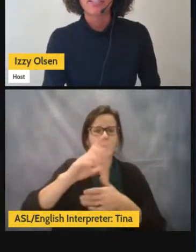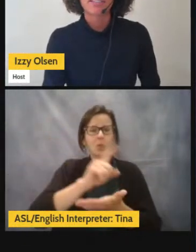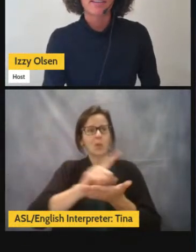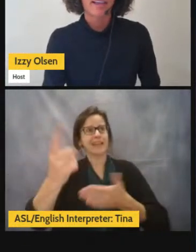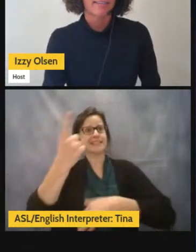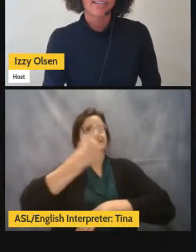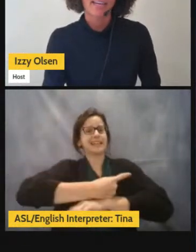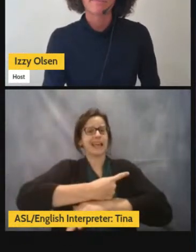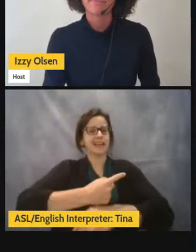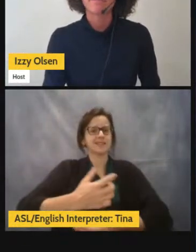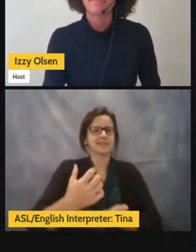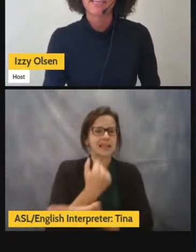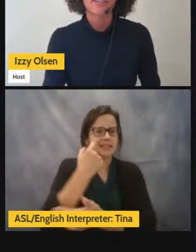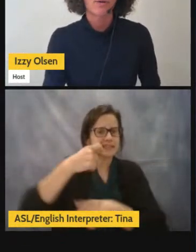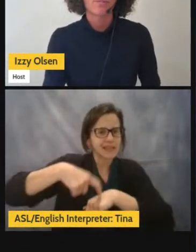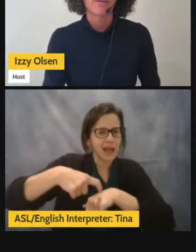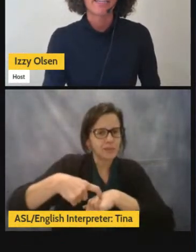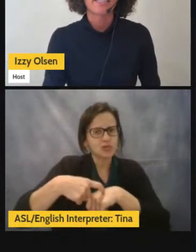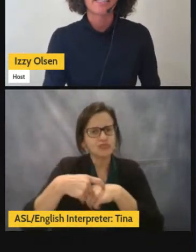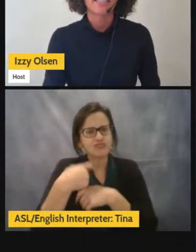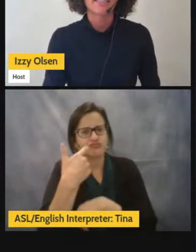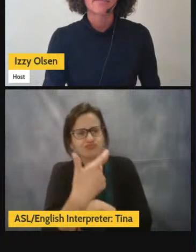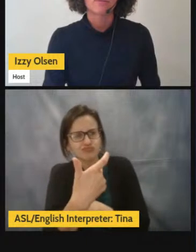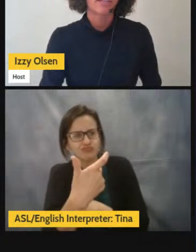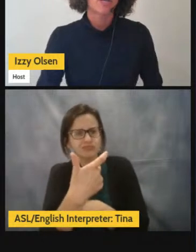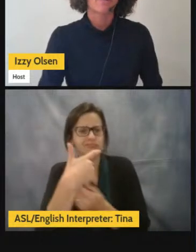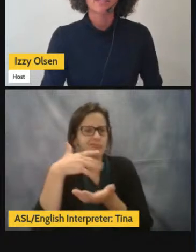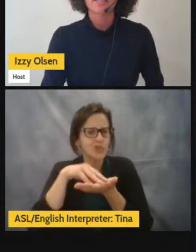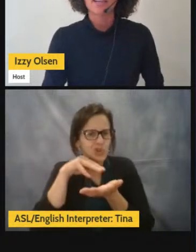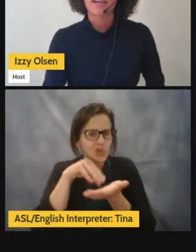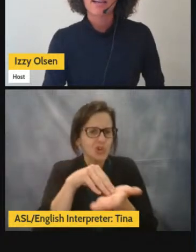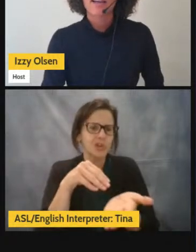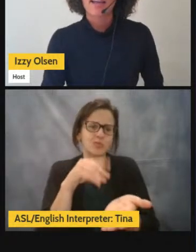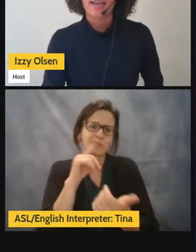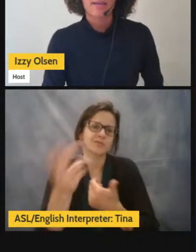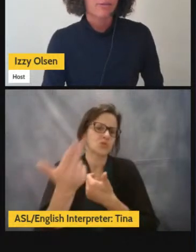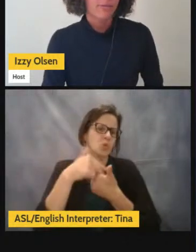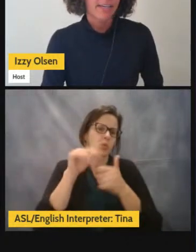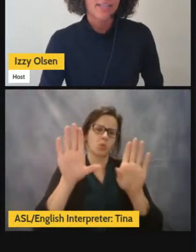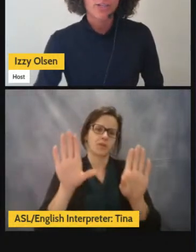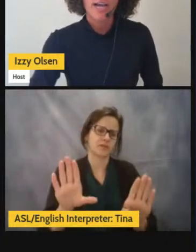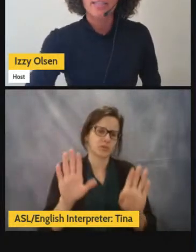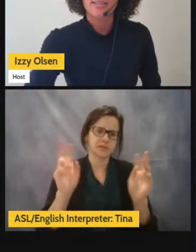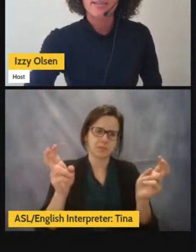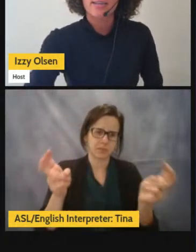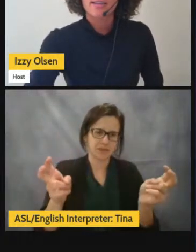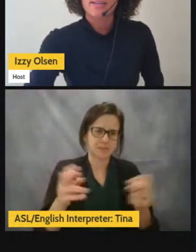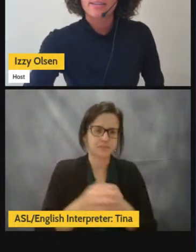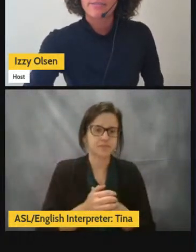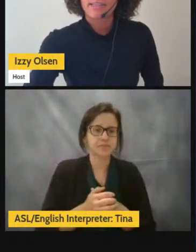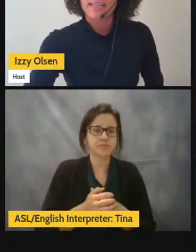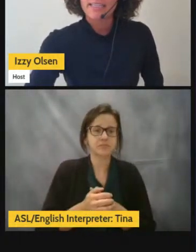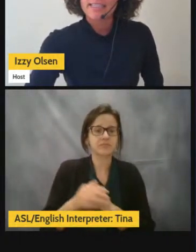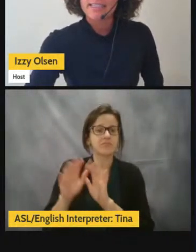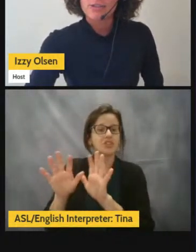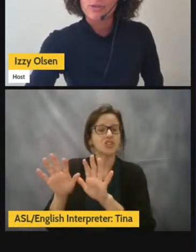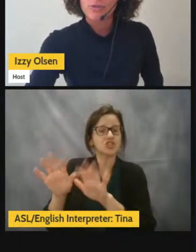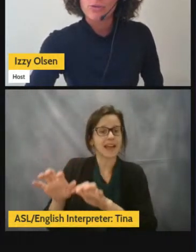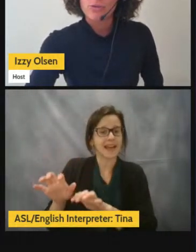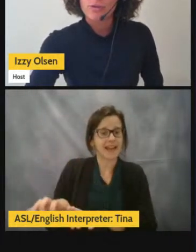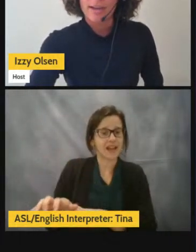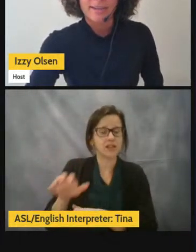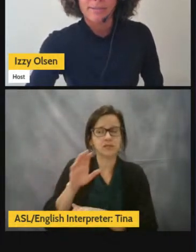out with us. And again, being so open-minded to these great topics. And you'll find in the chat different